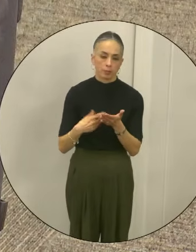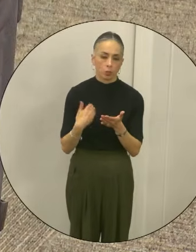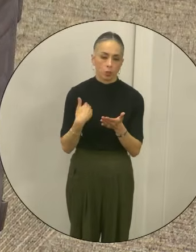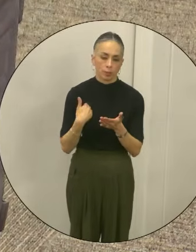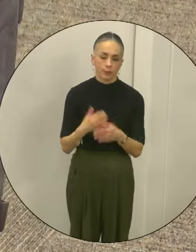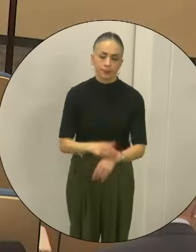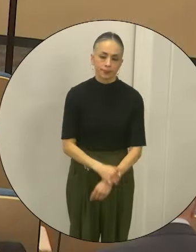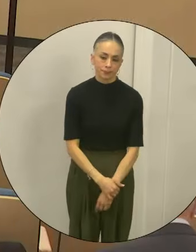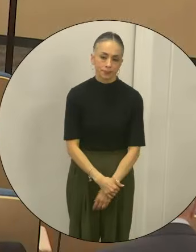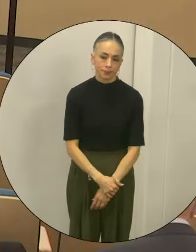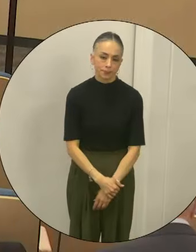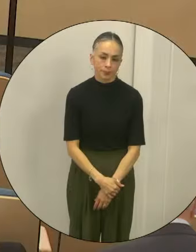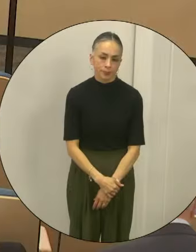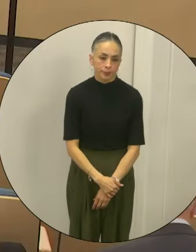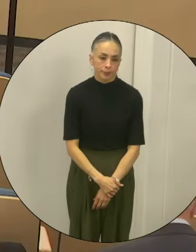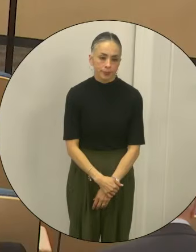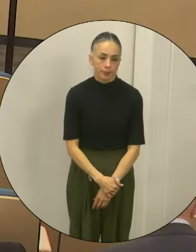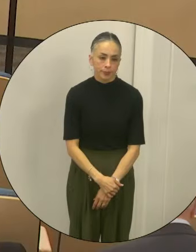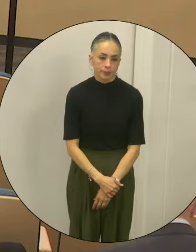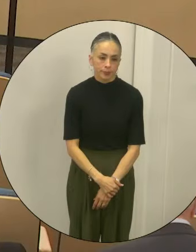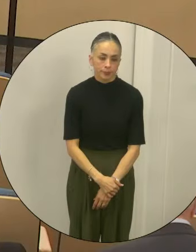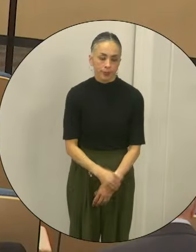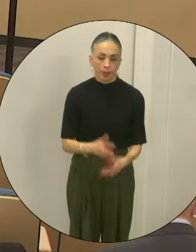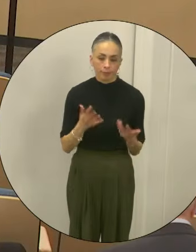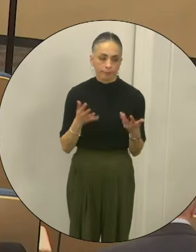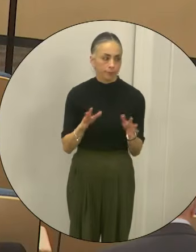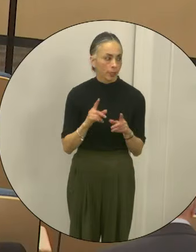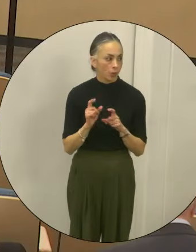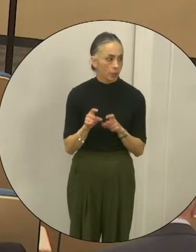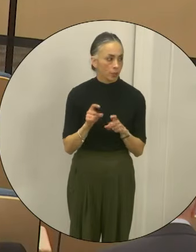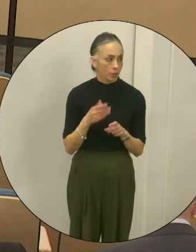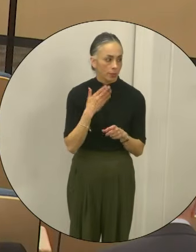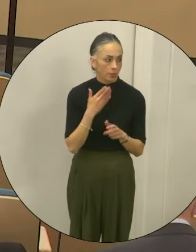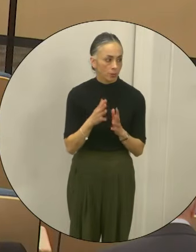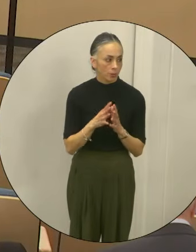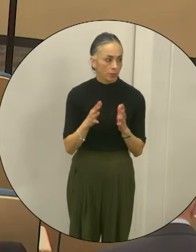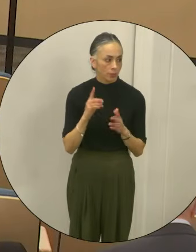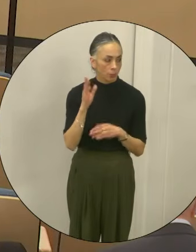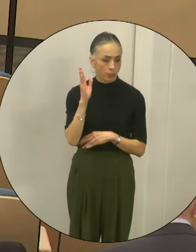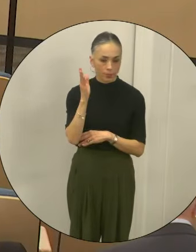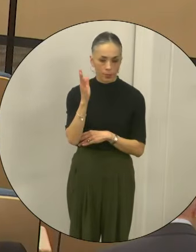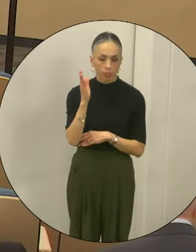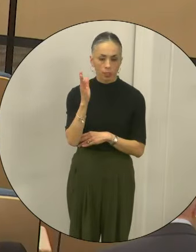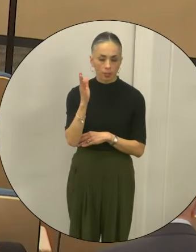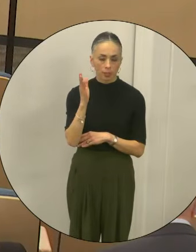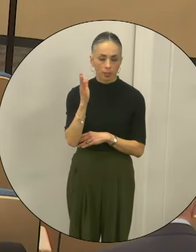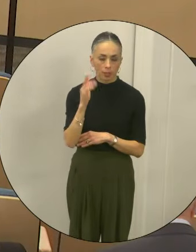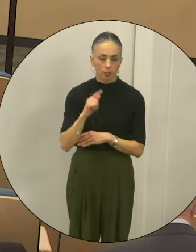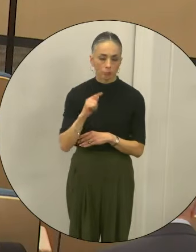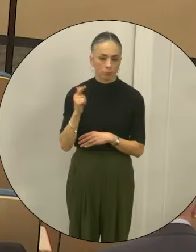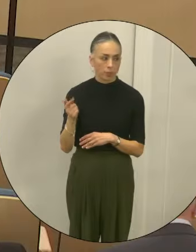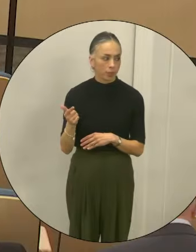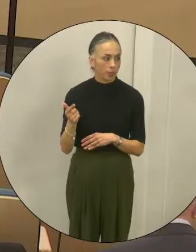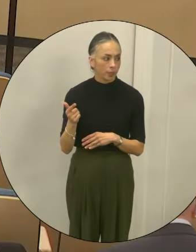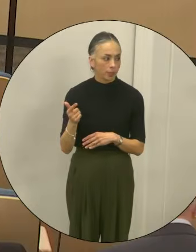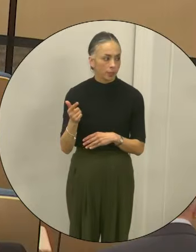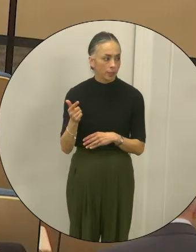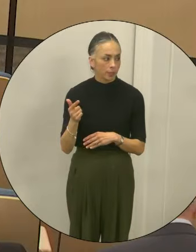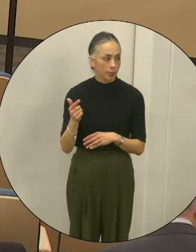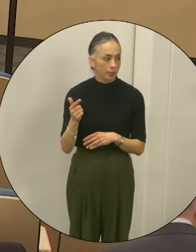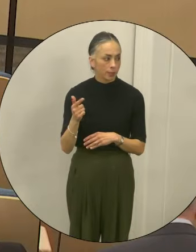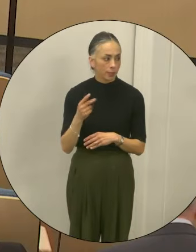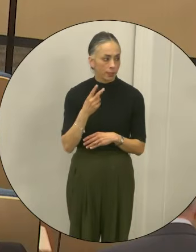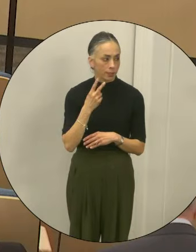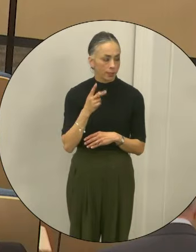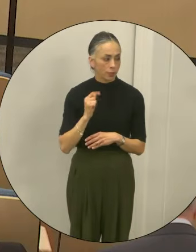Okay, thank you. That concludes my questions. You guys are great. Thank you for this presentation. I'll turn it over to, I do